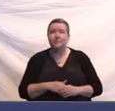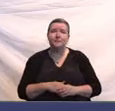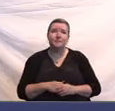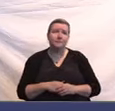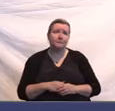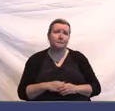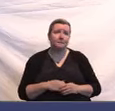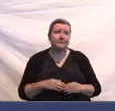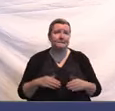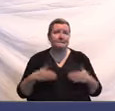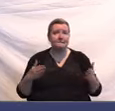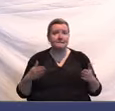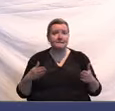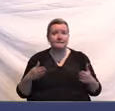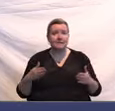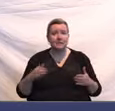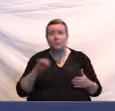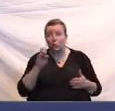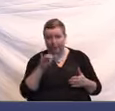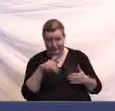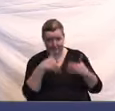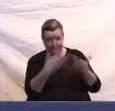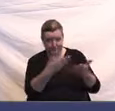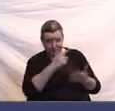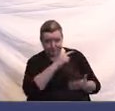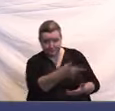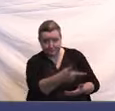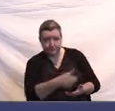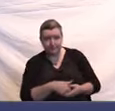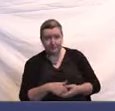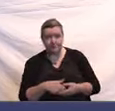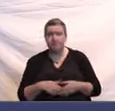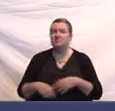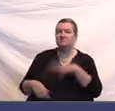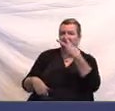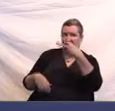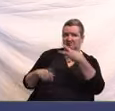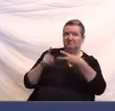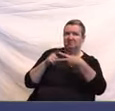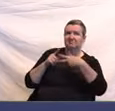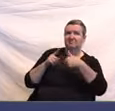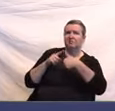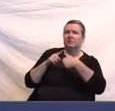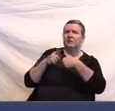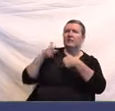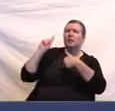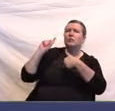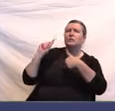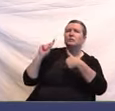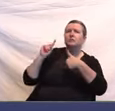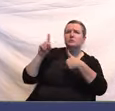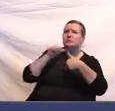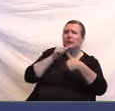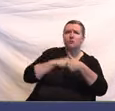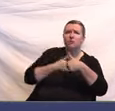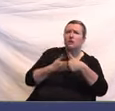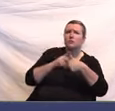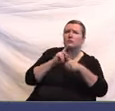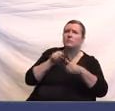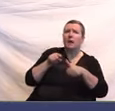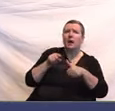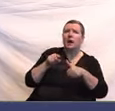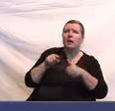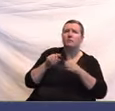Alex. Joey, hello. Good afternoon. So 2 questions for you. One, last week, why were you so unwilling to answer questions about Capitol